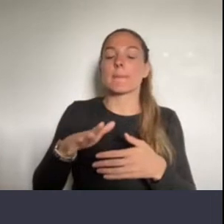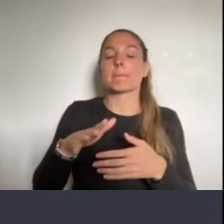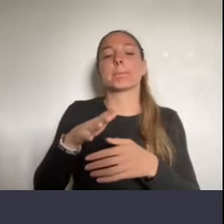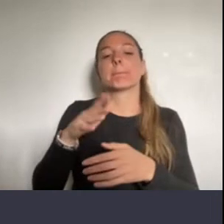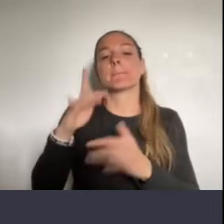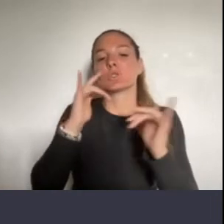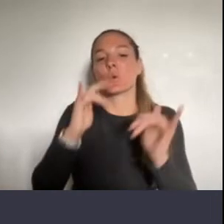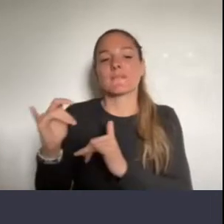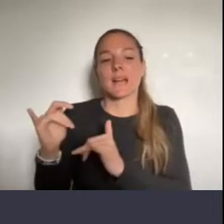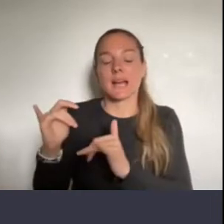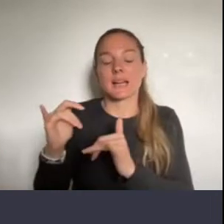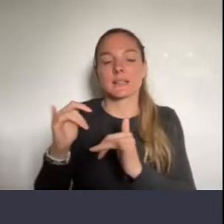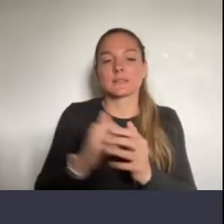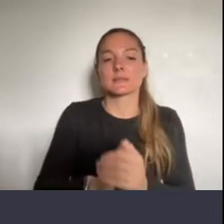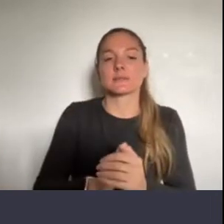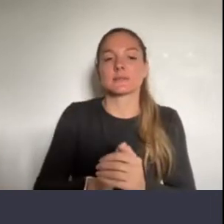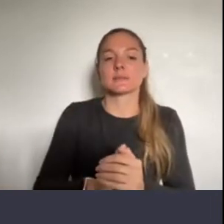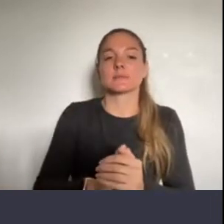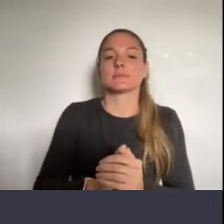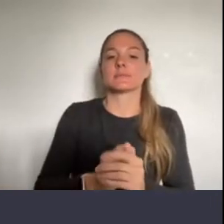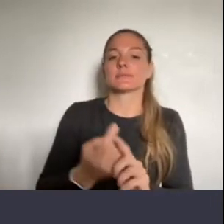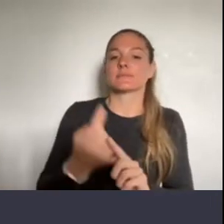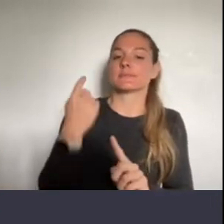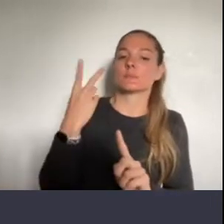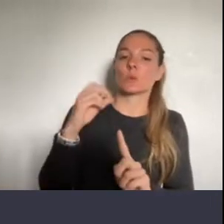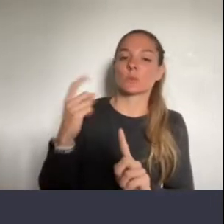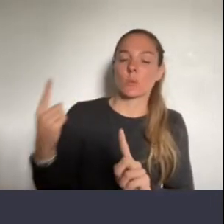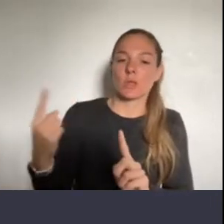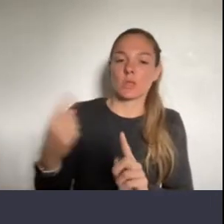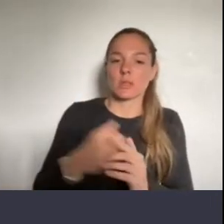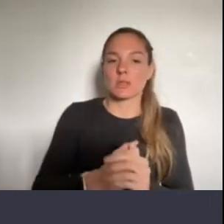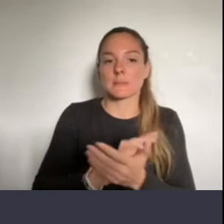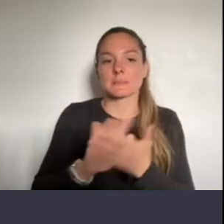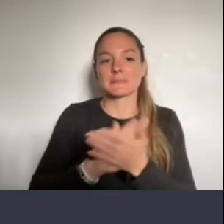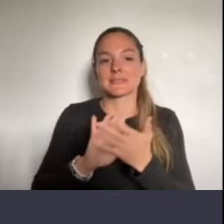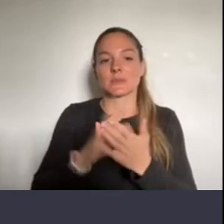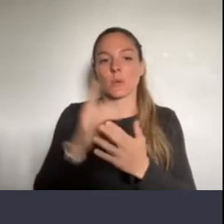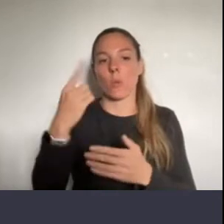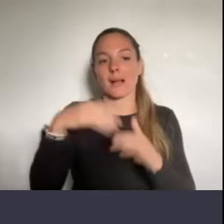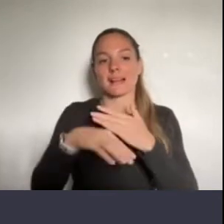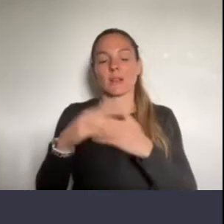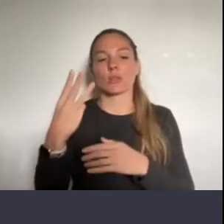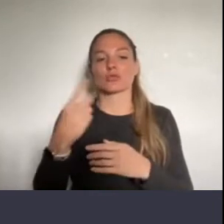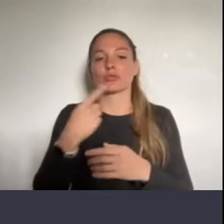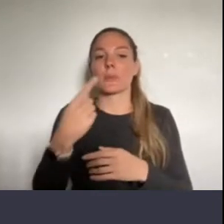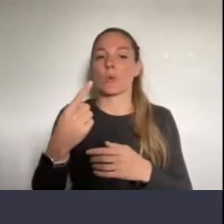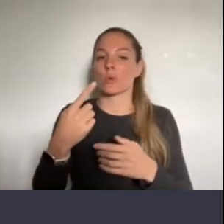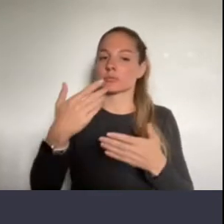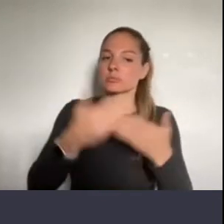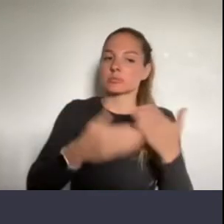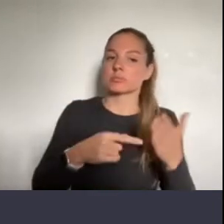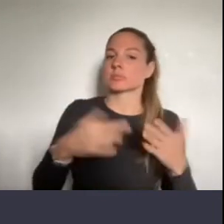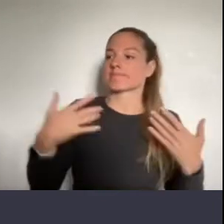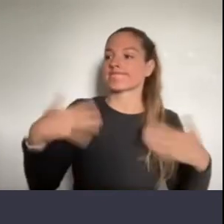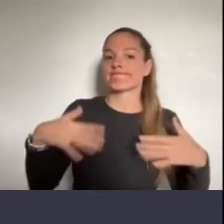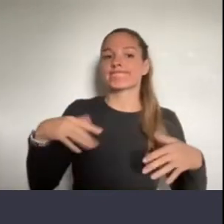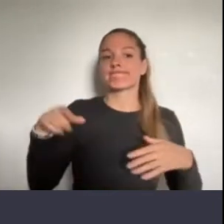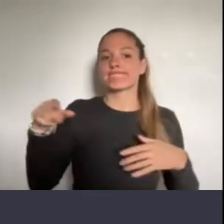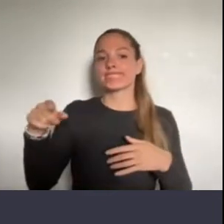survey looking at the pandemic in 2021. It concluded that 1 in 3 reported that the pandemic had a major impact on their mental